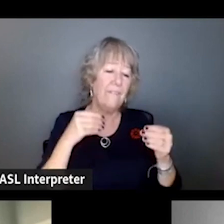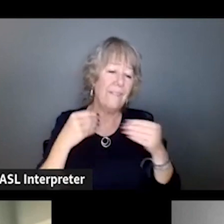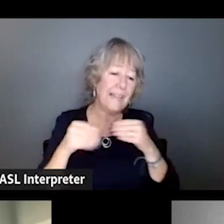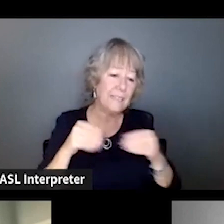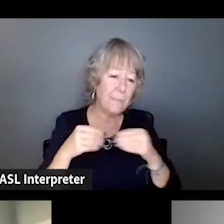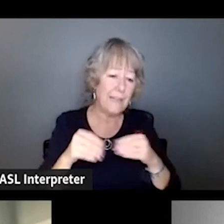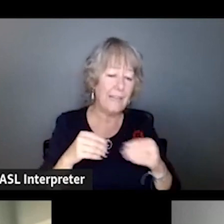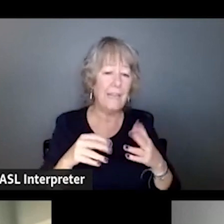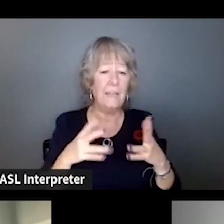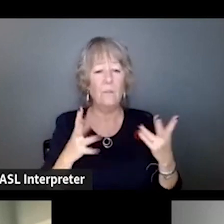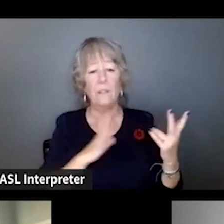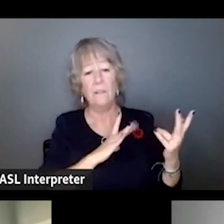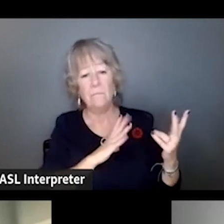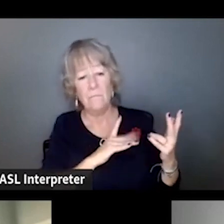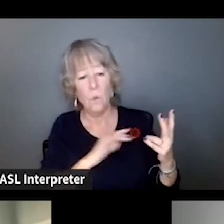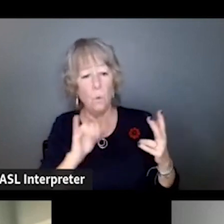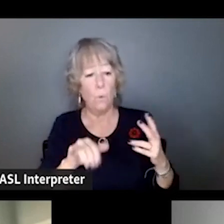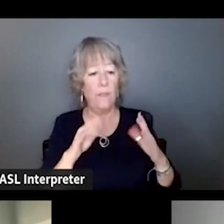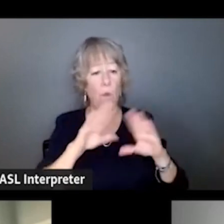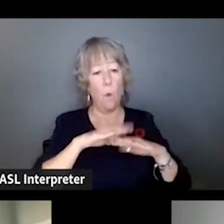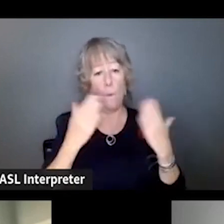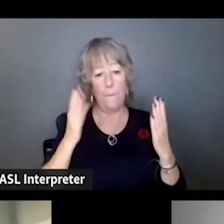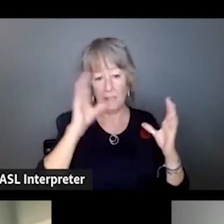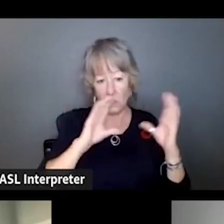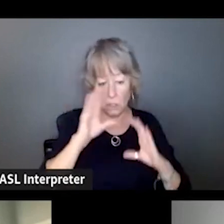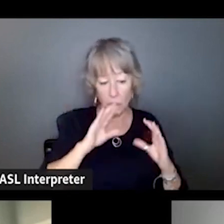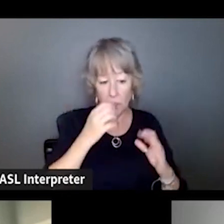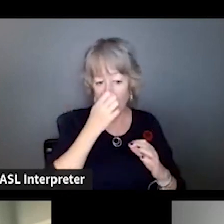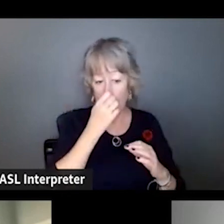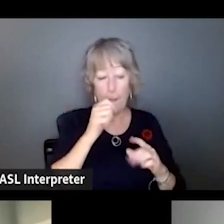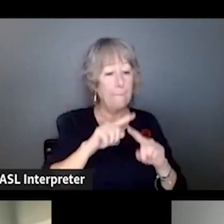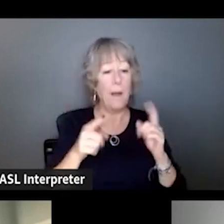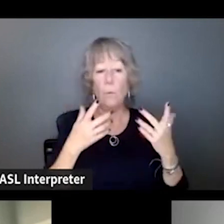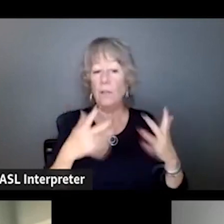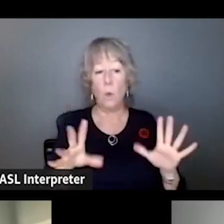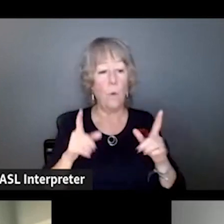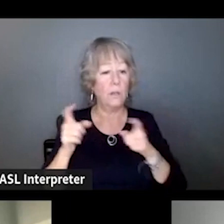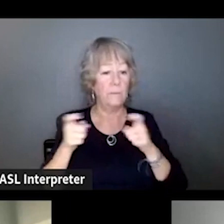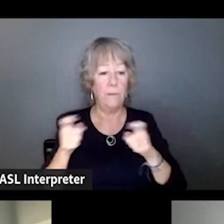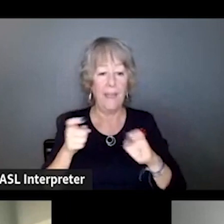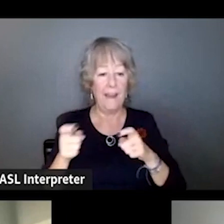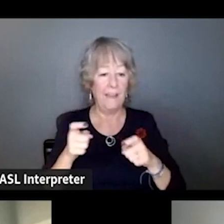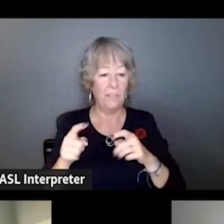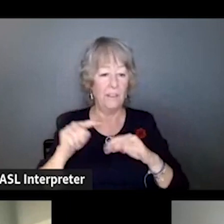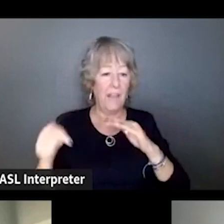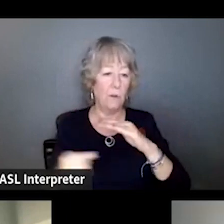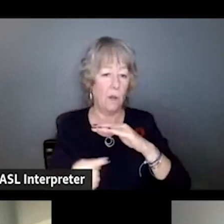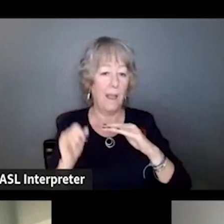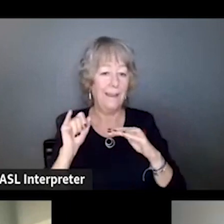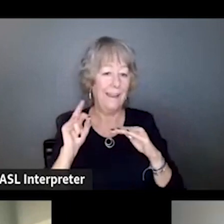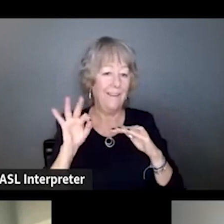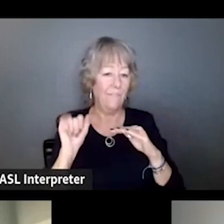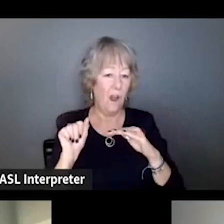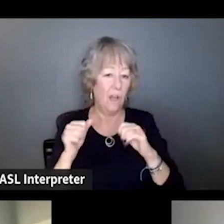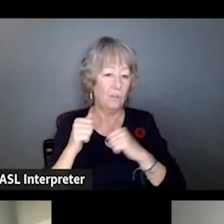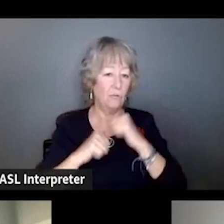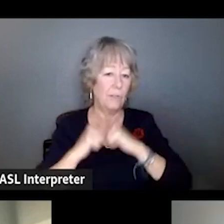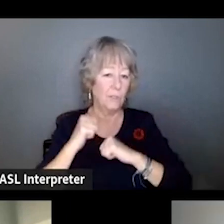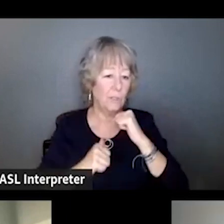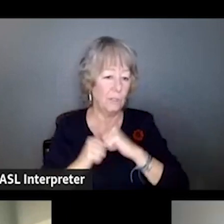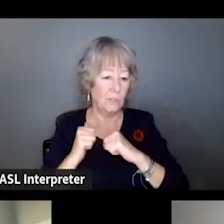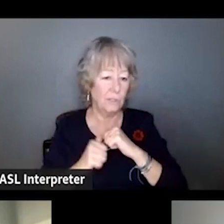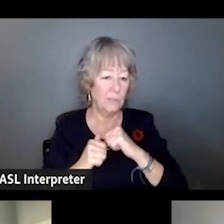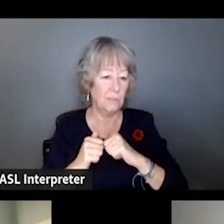query flexibility that you have with Opensearch, but we really don't want to be managing the underlying infrastructure, right? They just